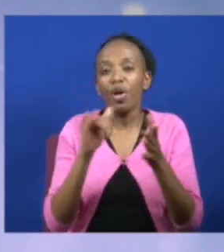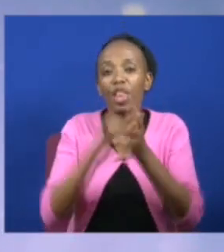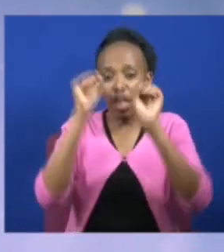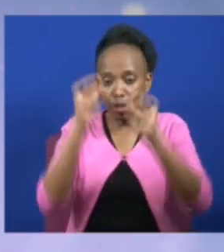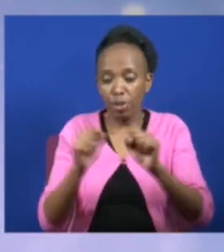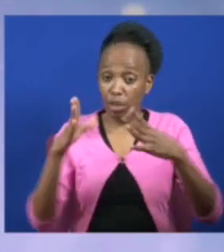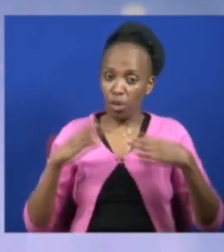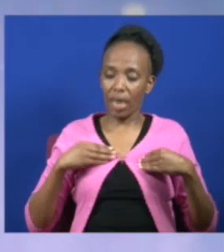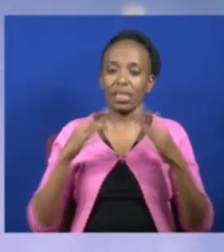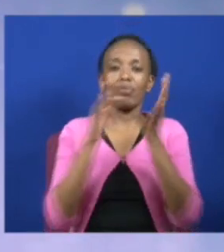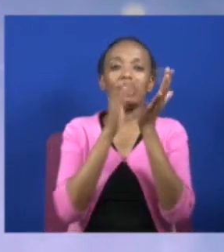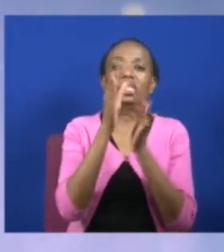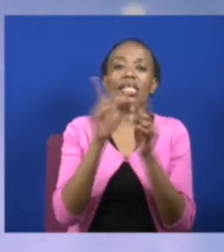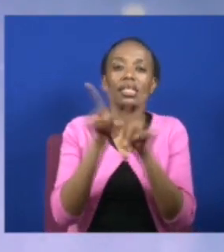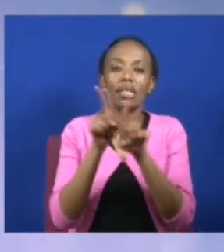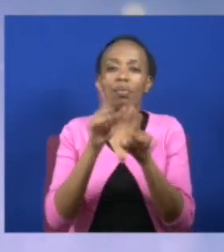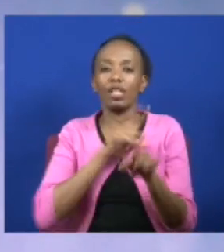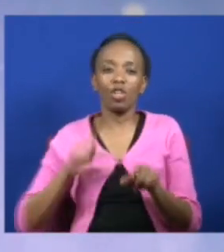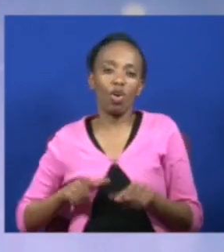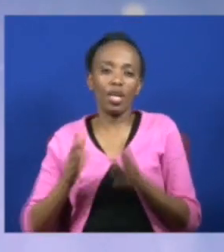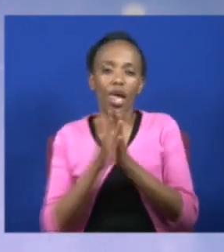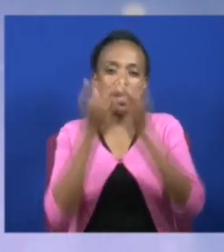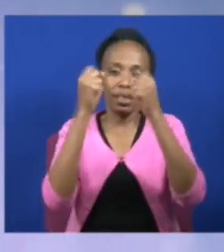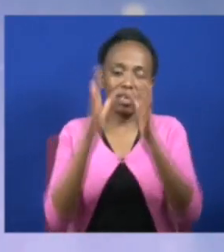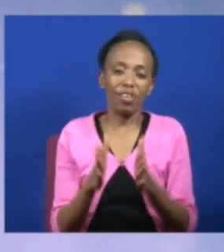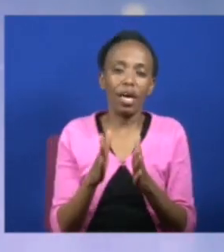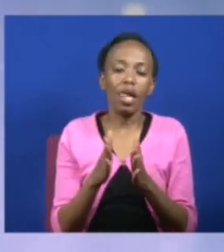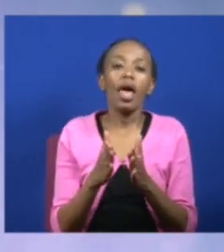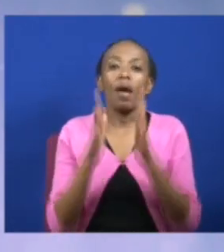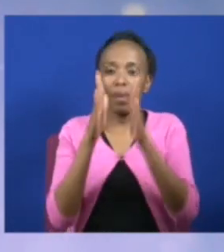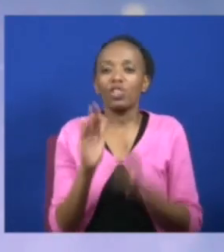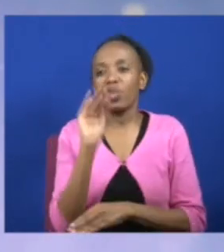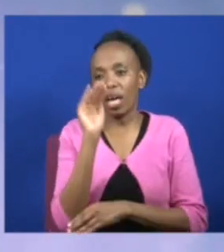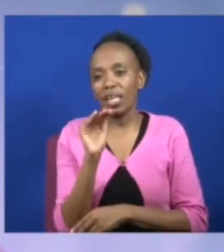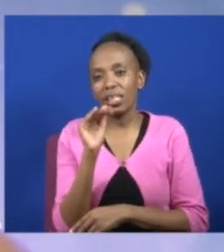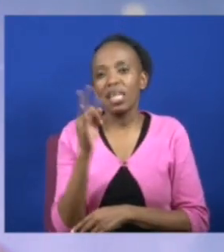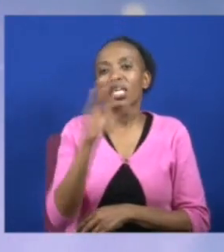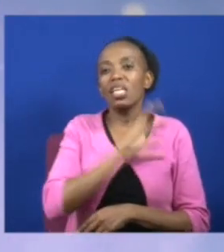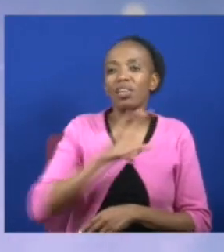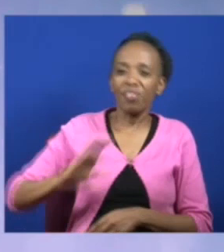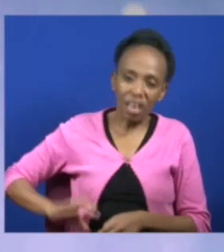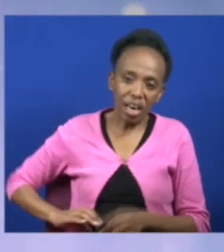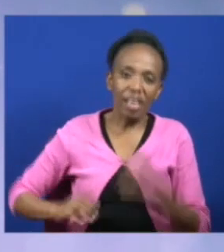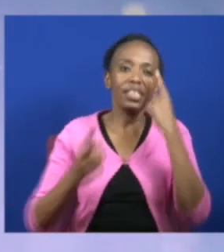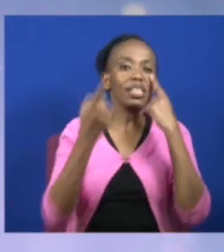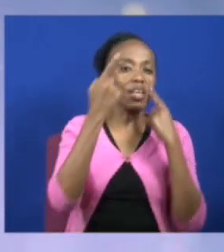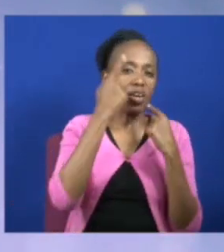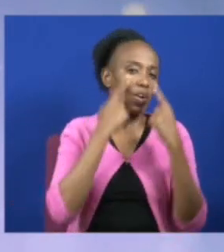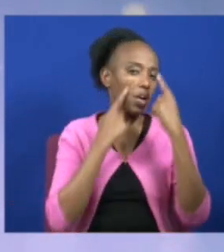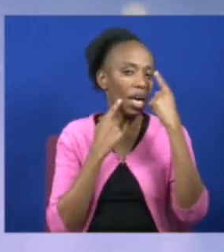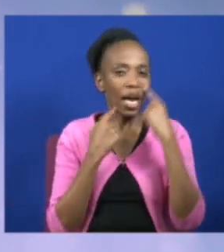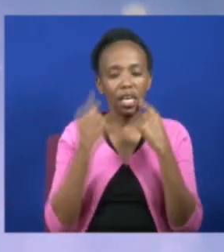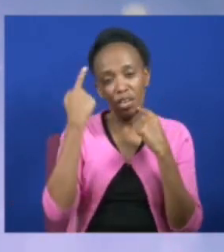would receive Jesus as Lord and Savior. Somebody asked, if Christ wept